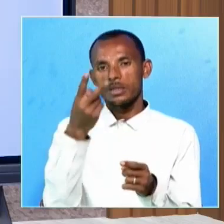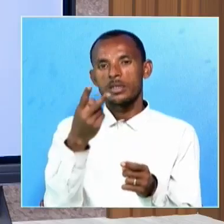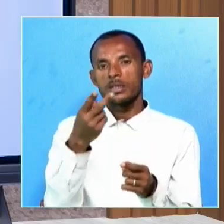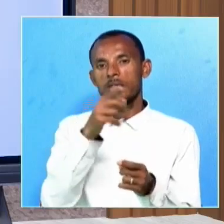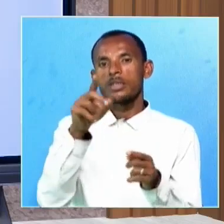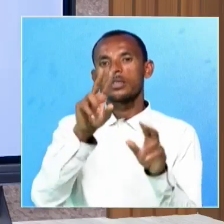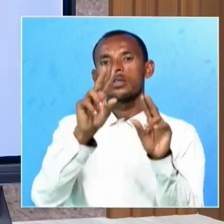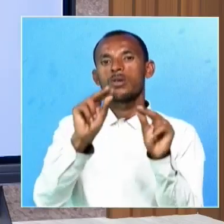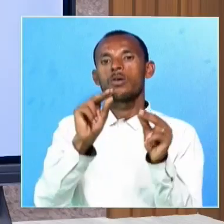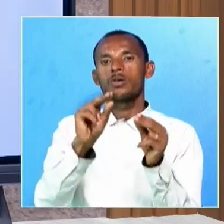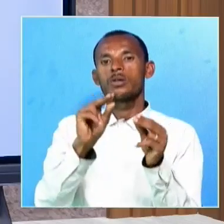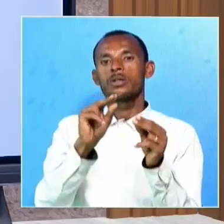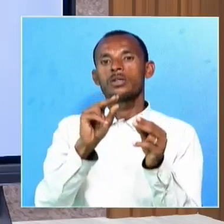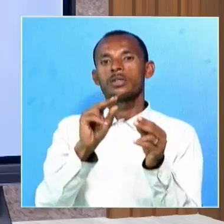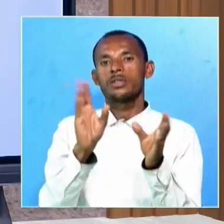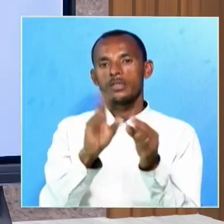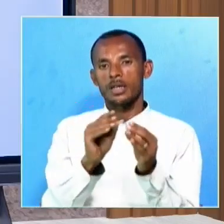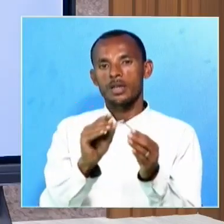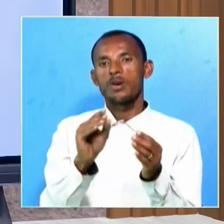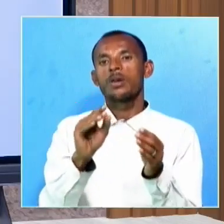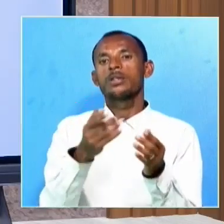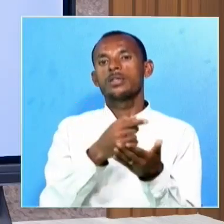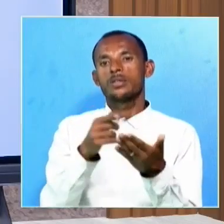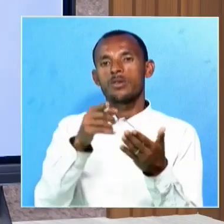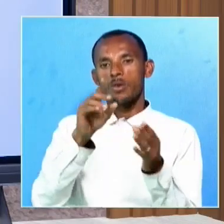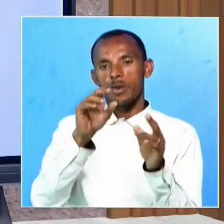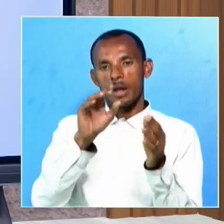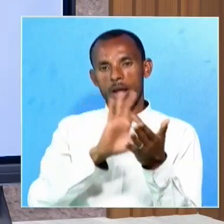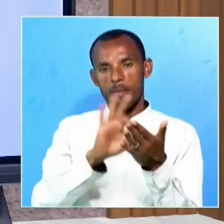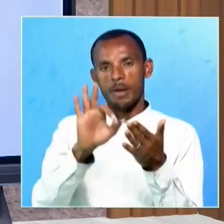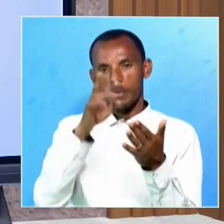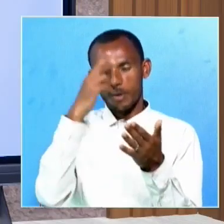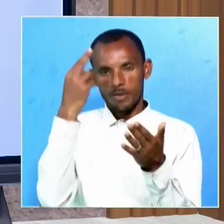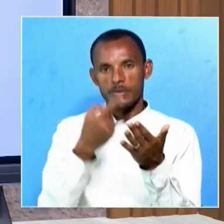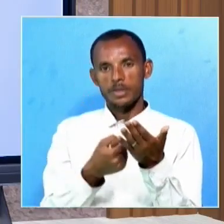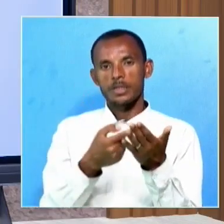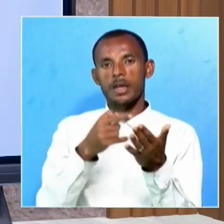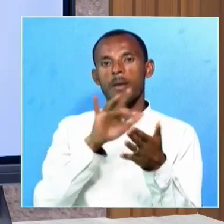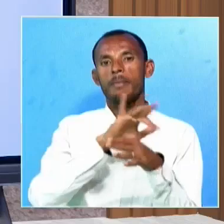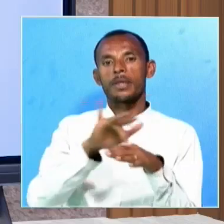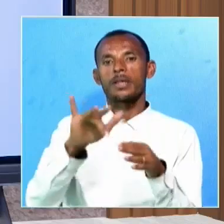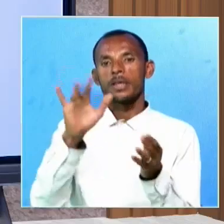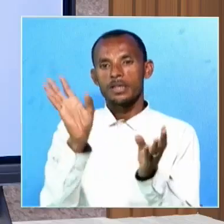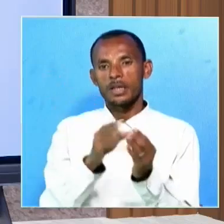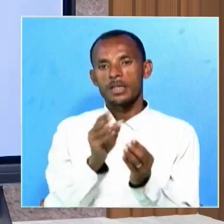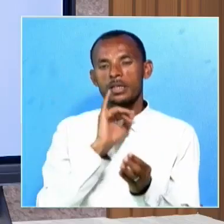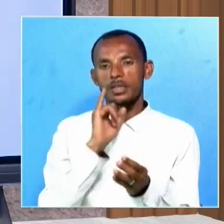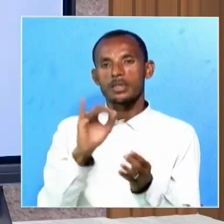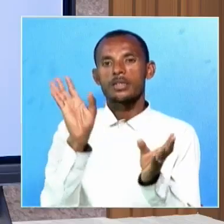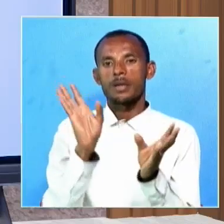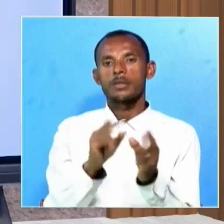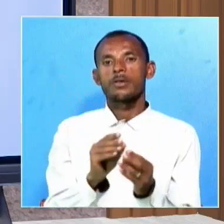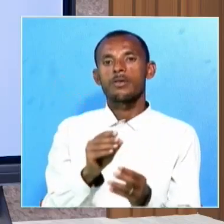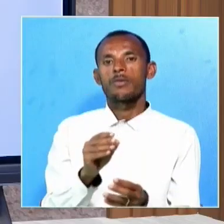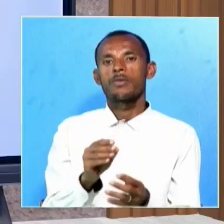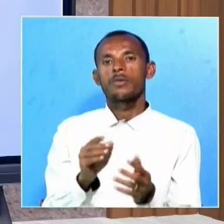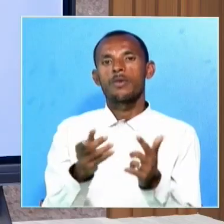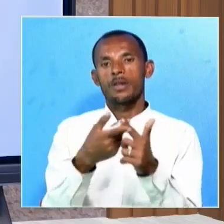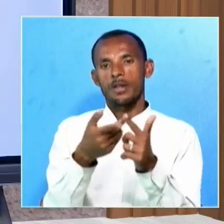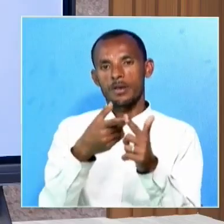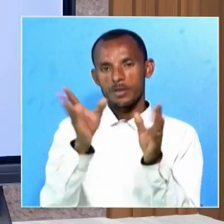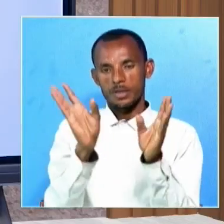set, there is no number which is found there. So, because of this, empty set is a subset of a second